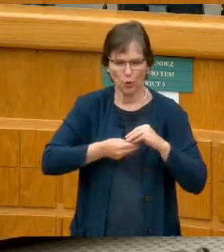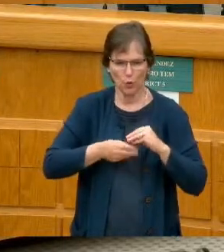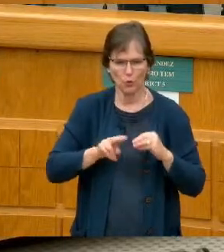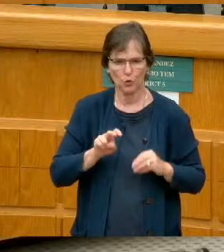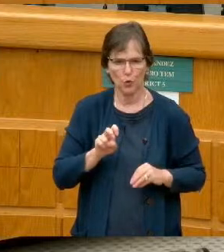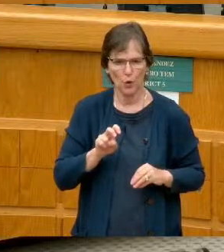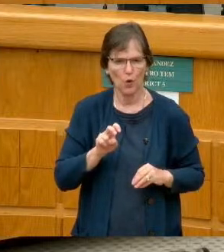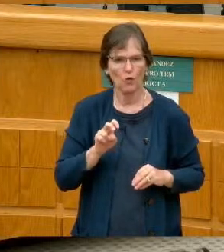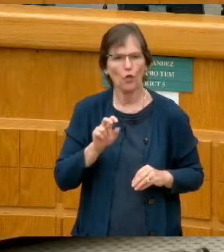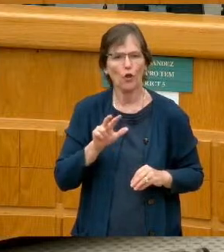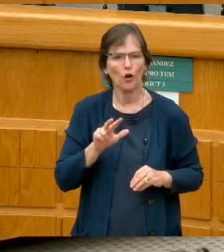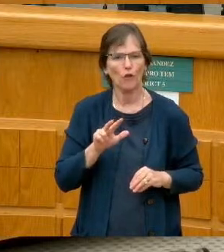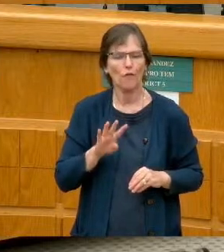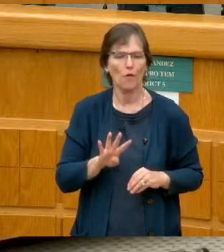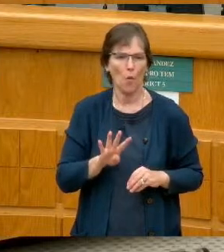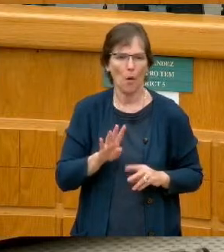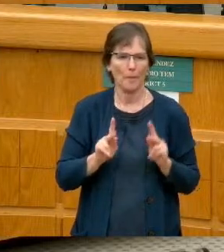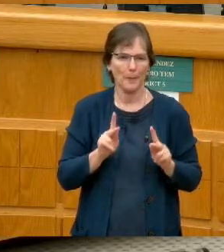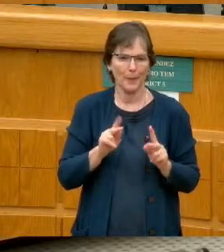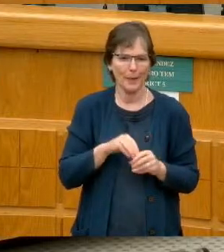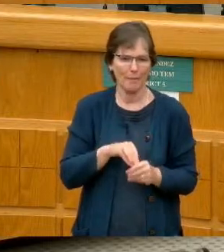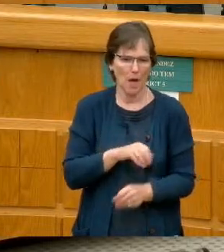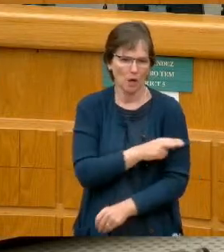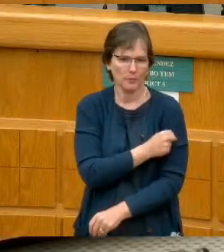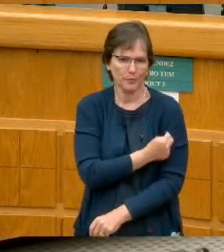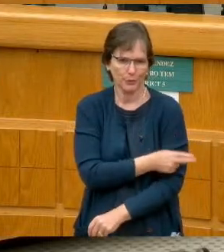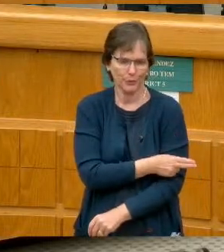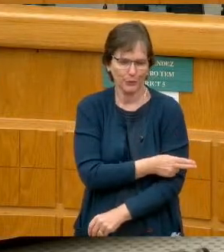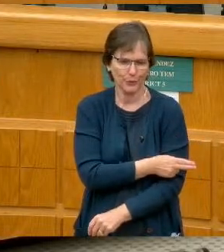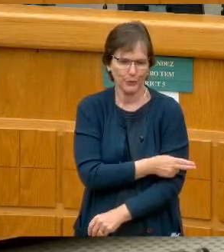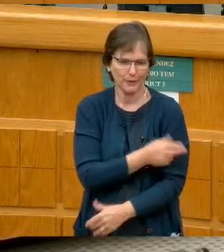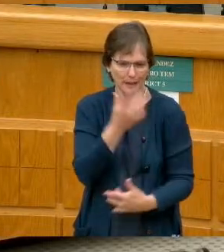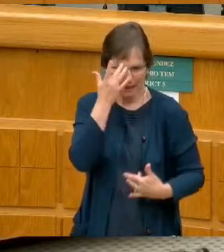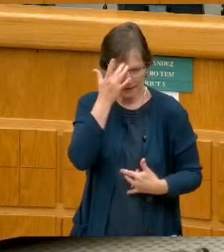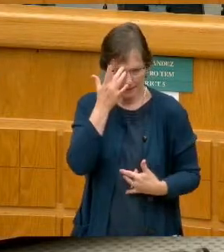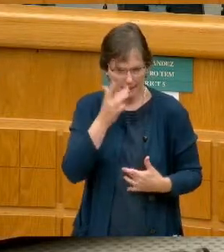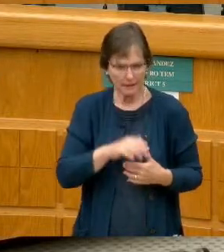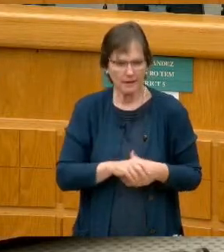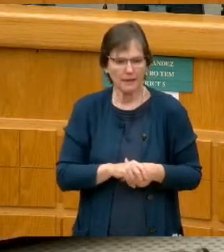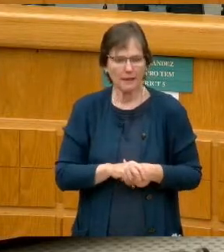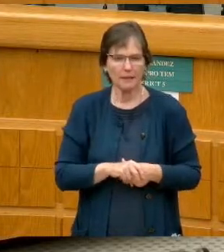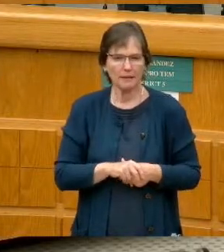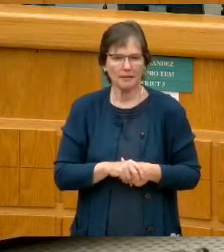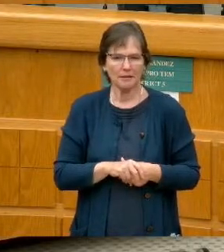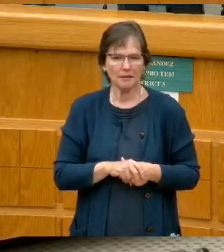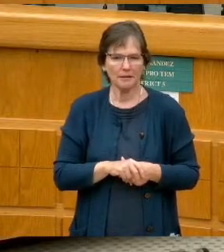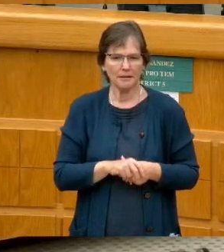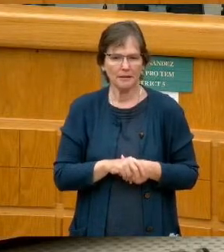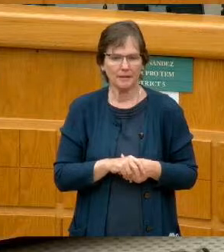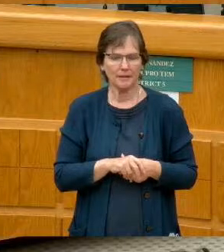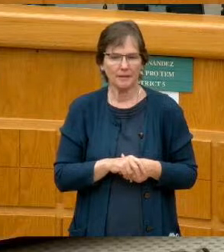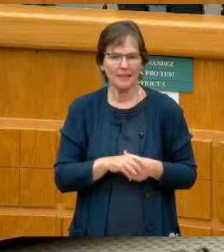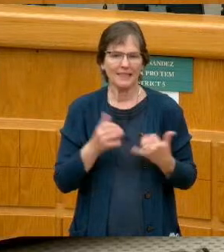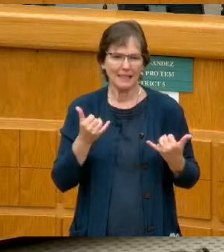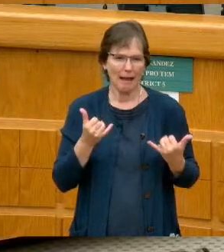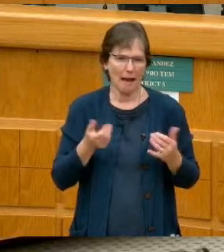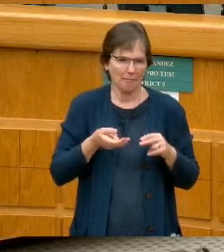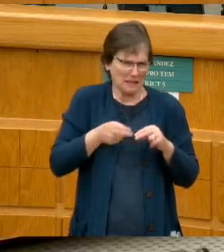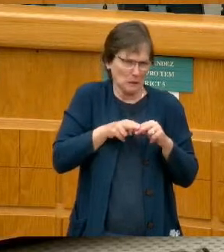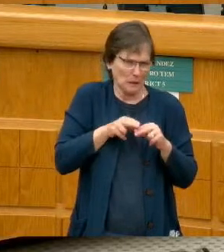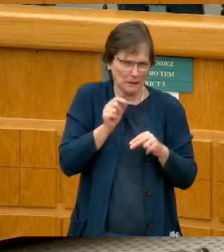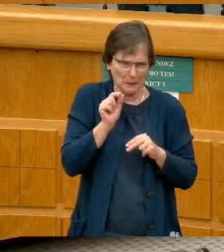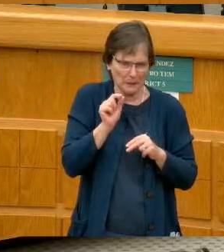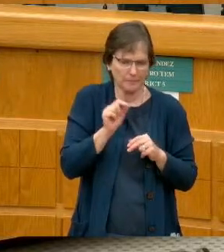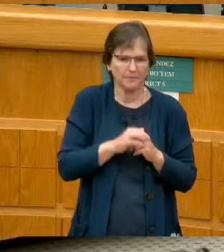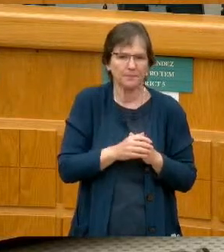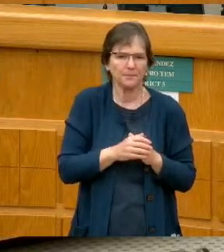was 230, and over the weekend it was about 229, 231, so it's been about 230. It went up by 4 today. What